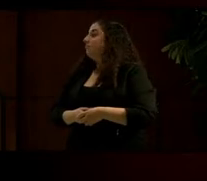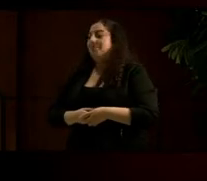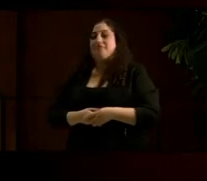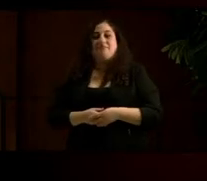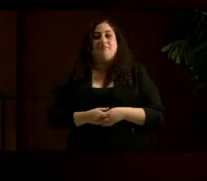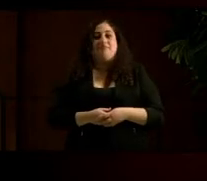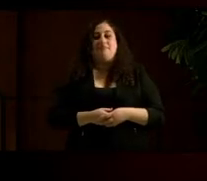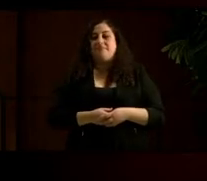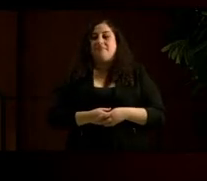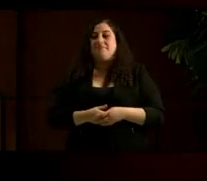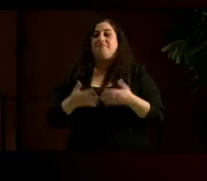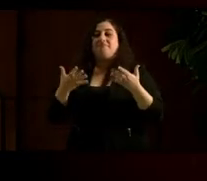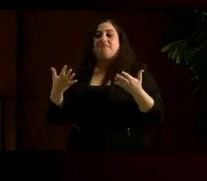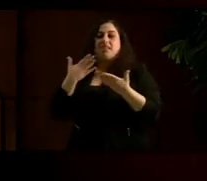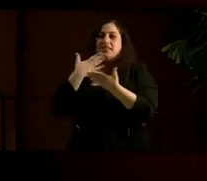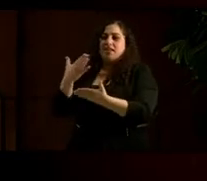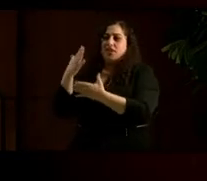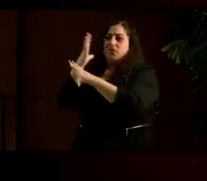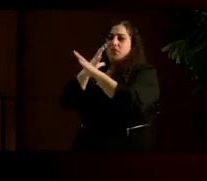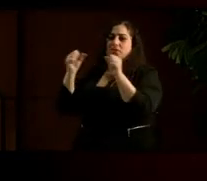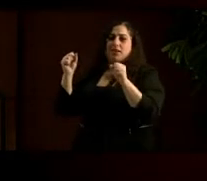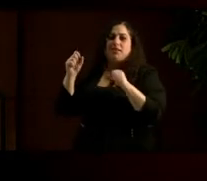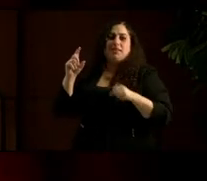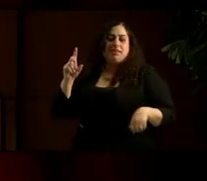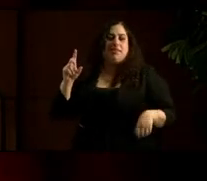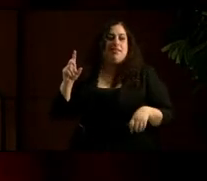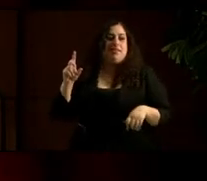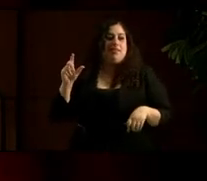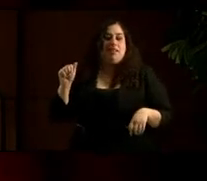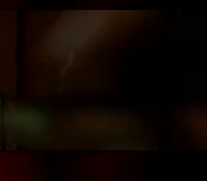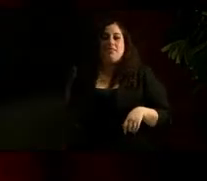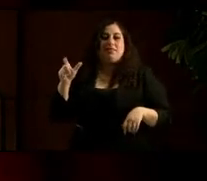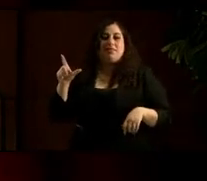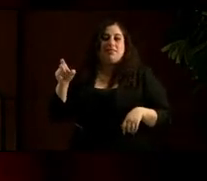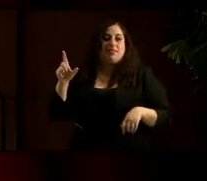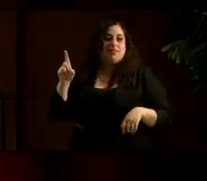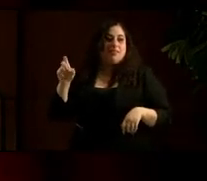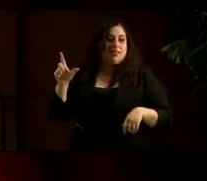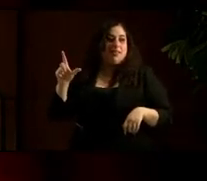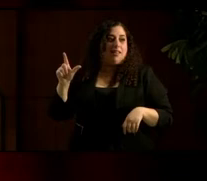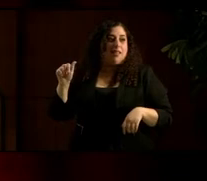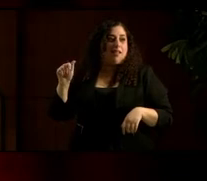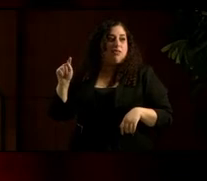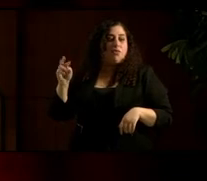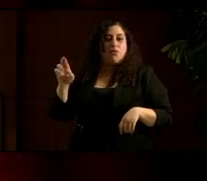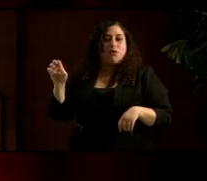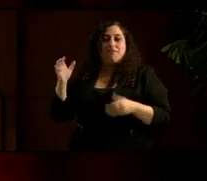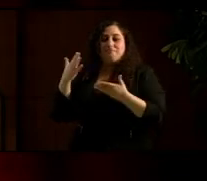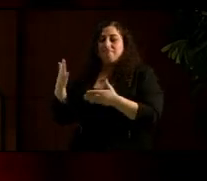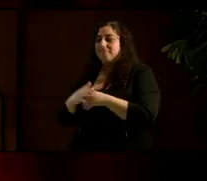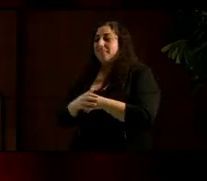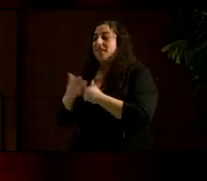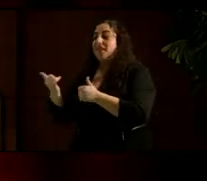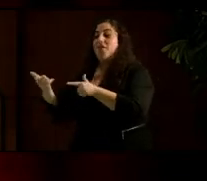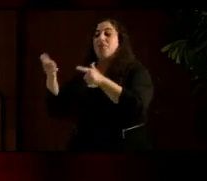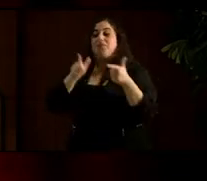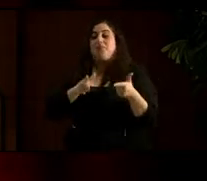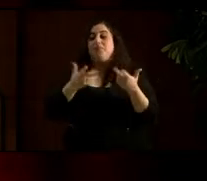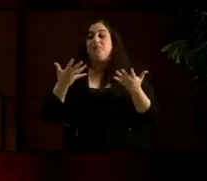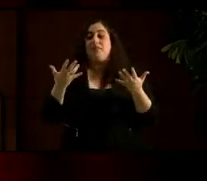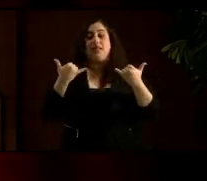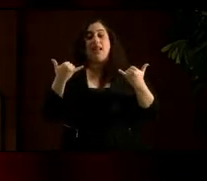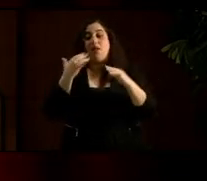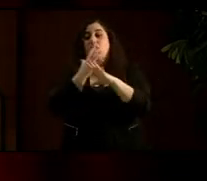Thank you, President De La Torre. It is now my privilege to recognize the recipients of this year's Presidential Staff Excellence